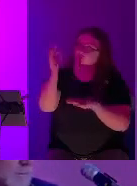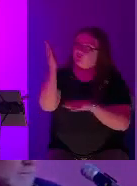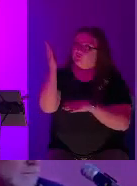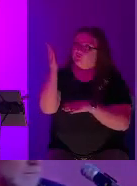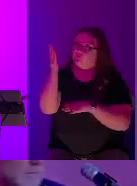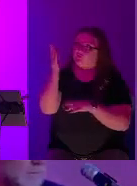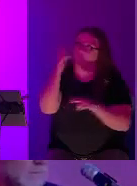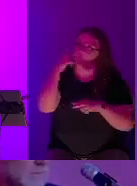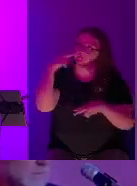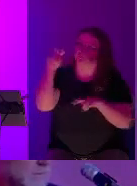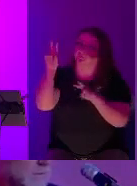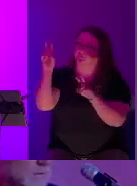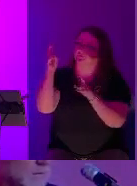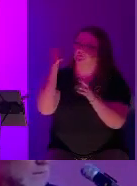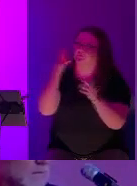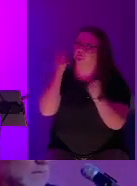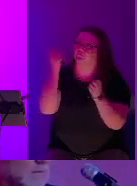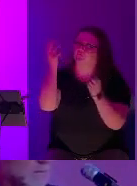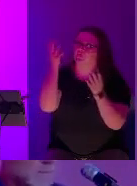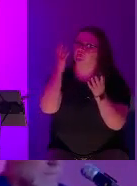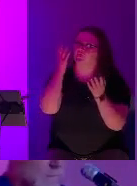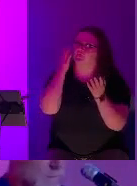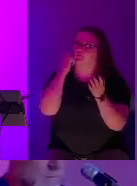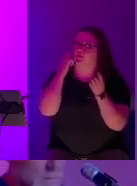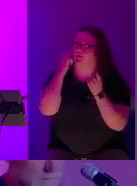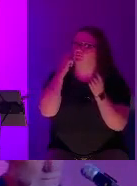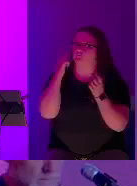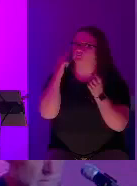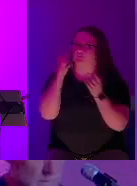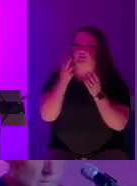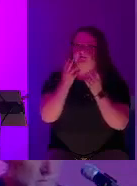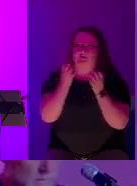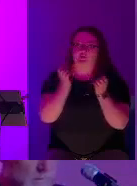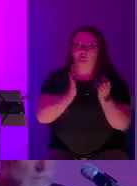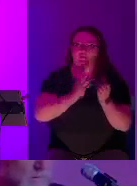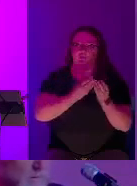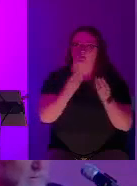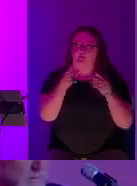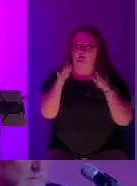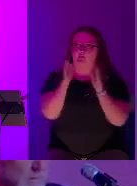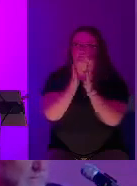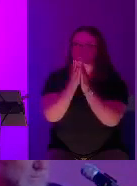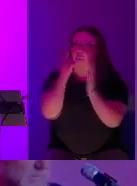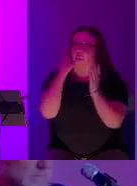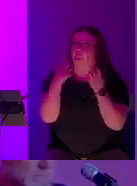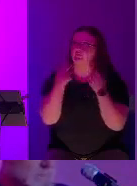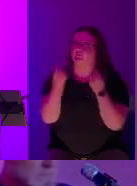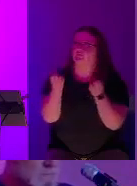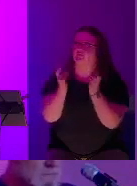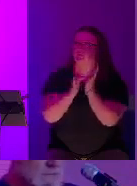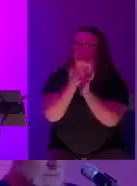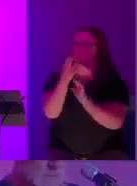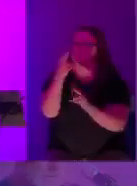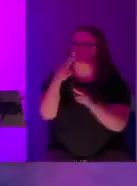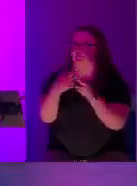Lord God, that you will heal our land. And we pray for healing. In Jesus' name, amen.